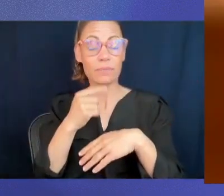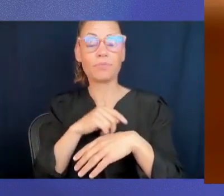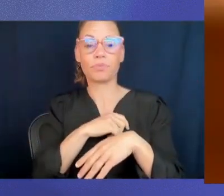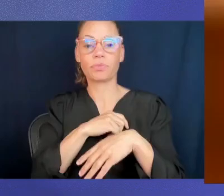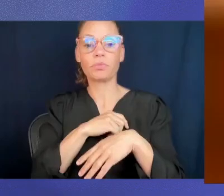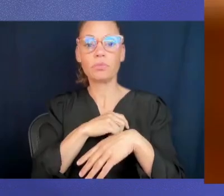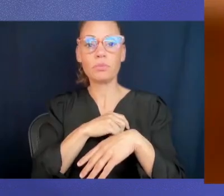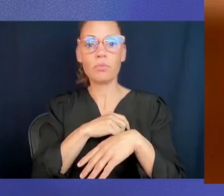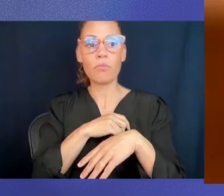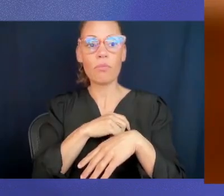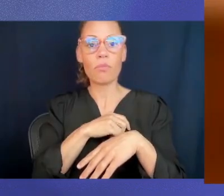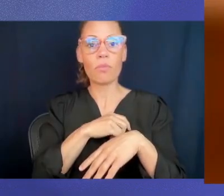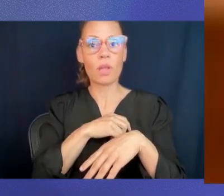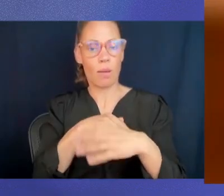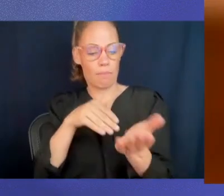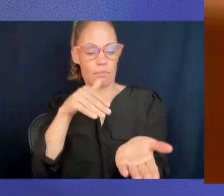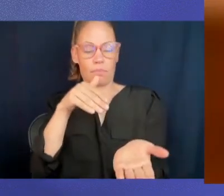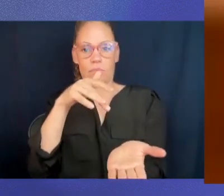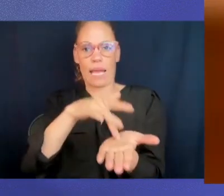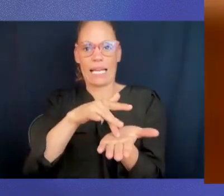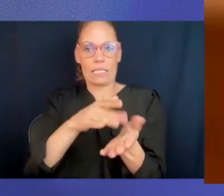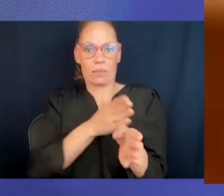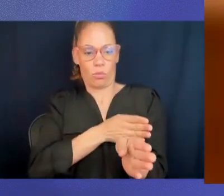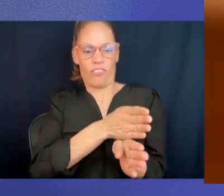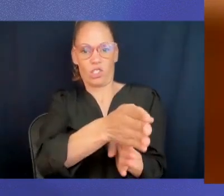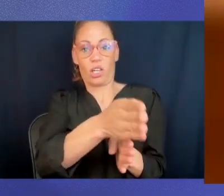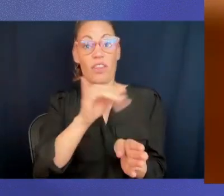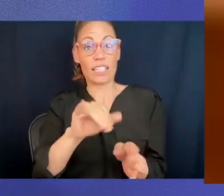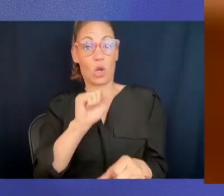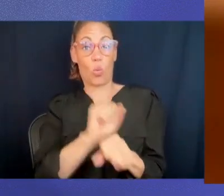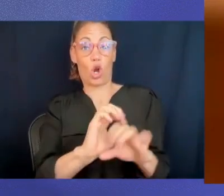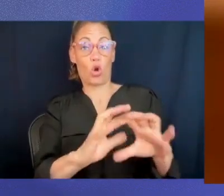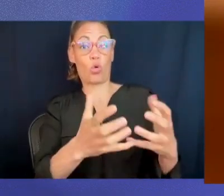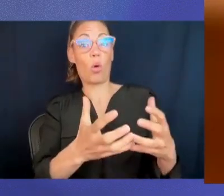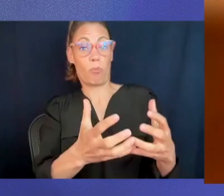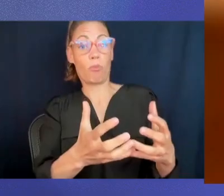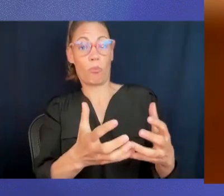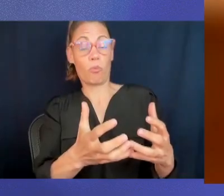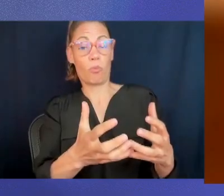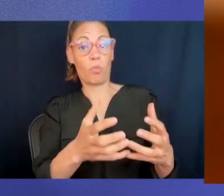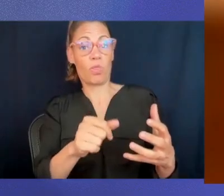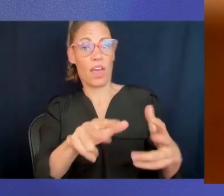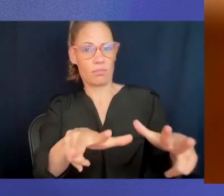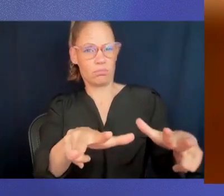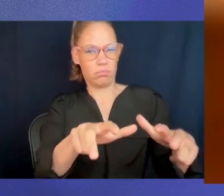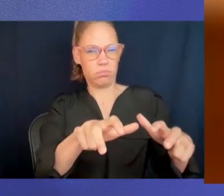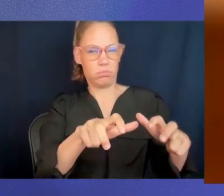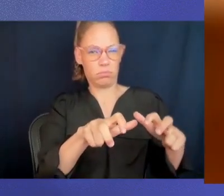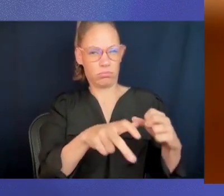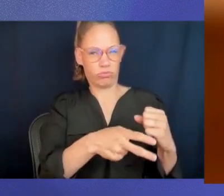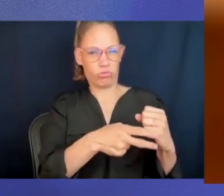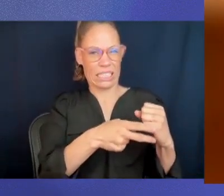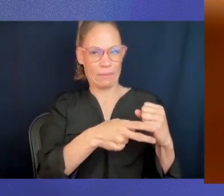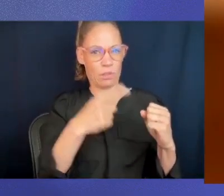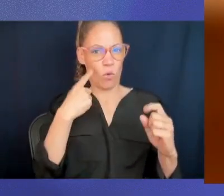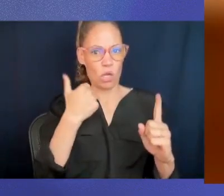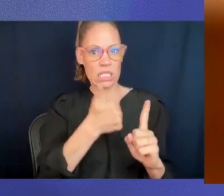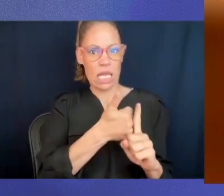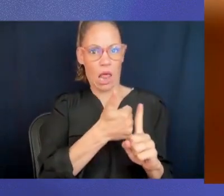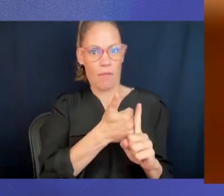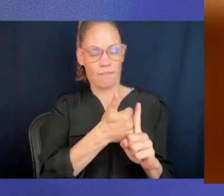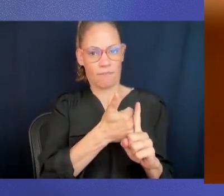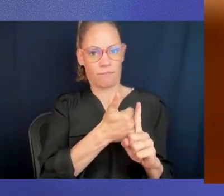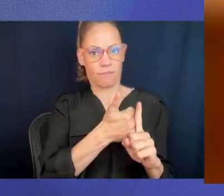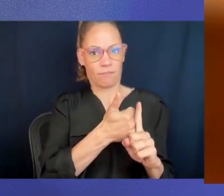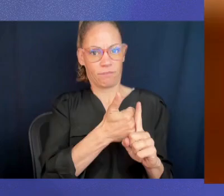medicine as an example, is a work group that reserves to itself the right to judge the